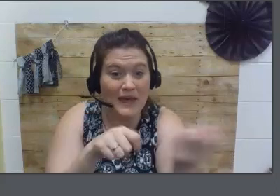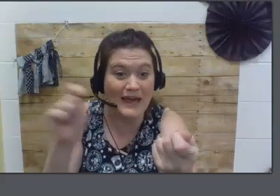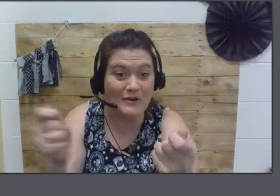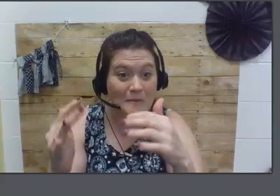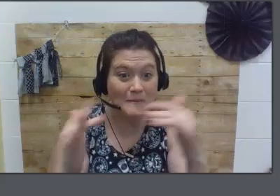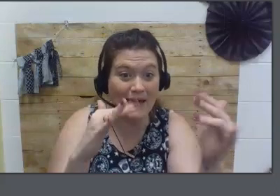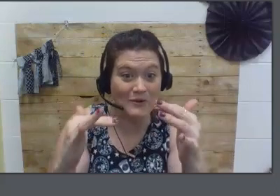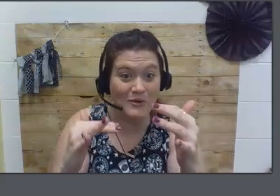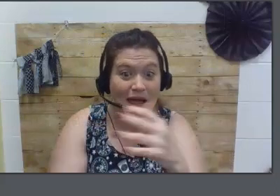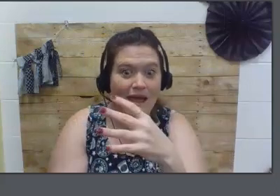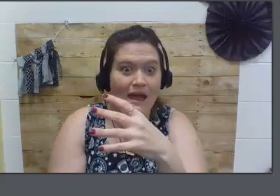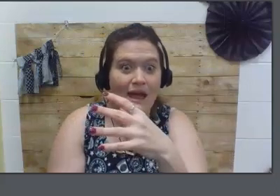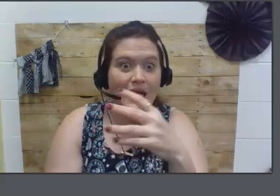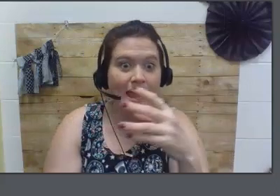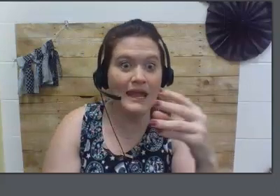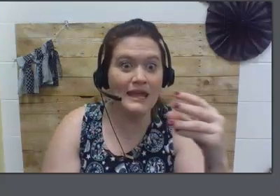bottle paddle battle.